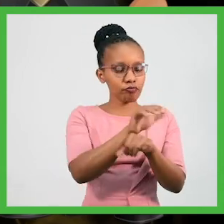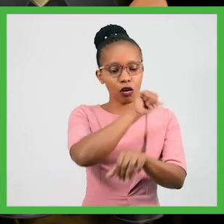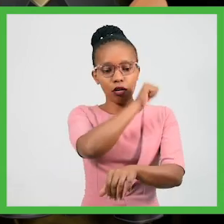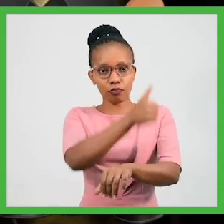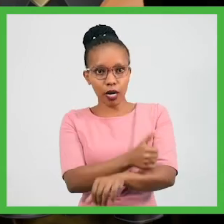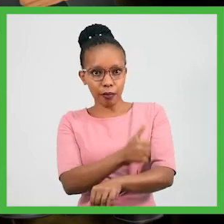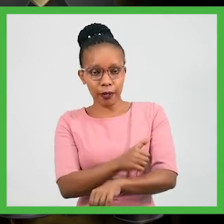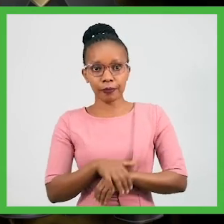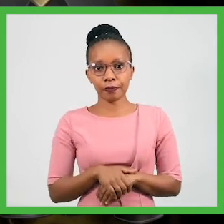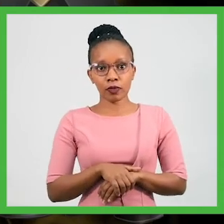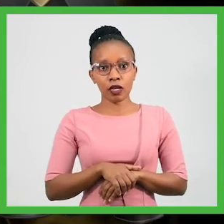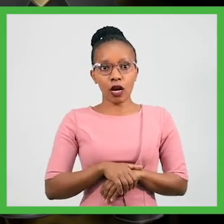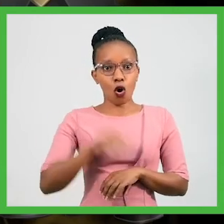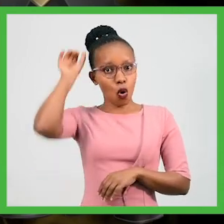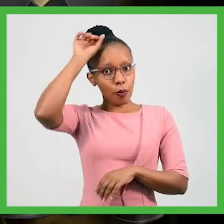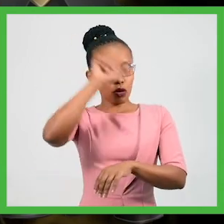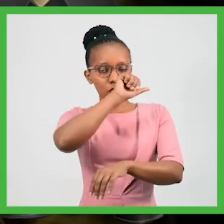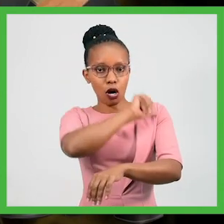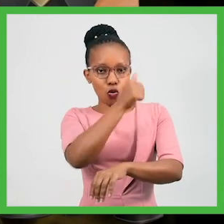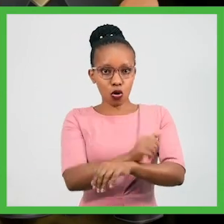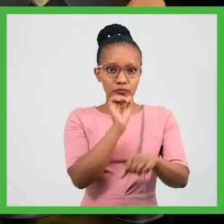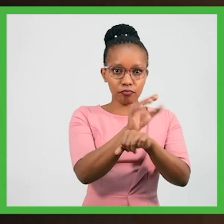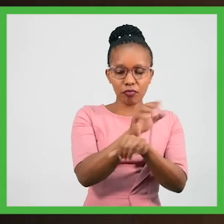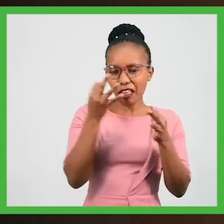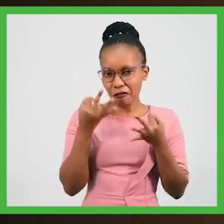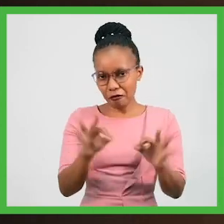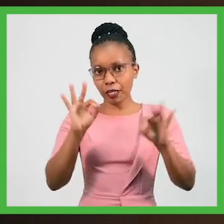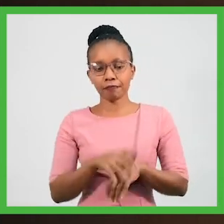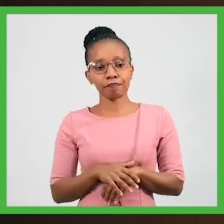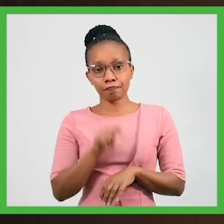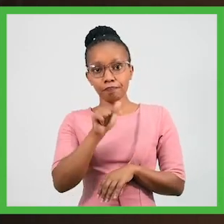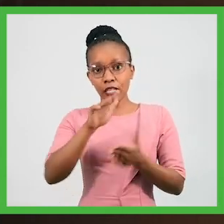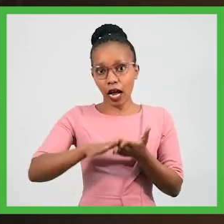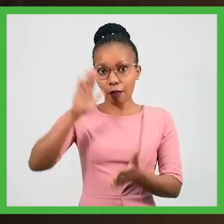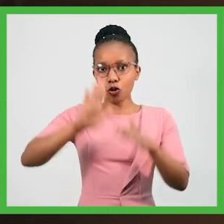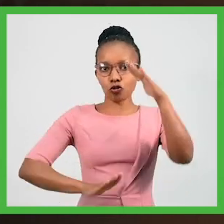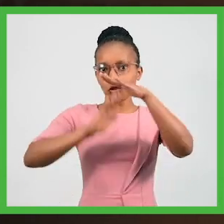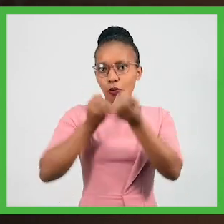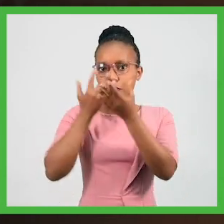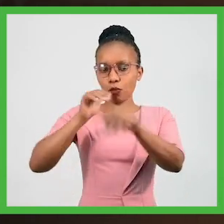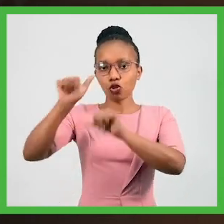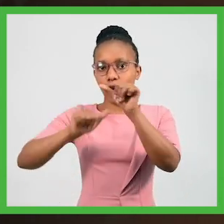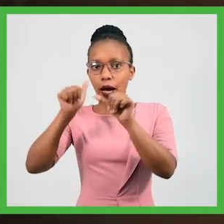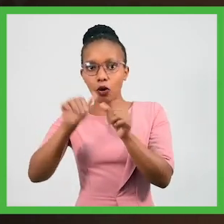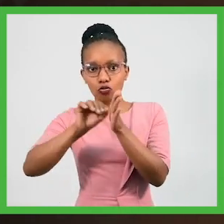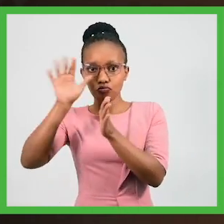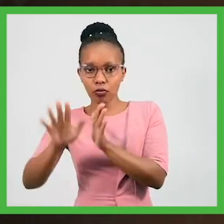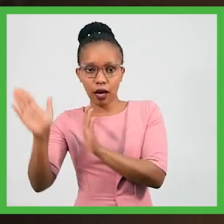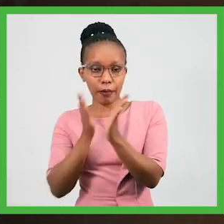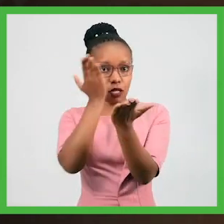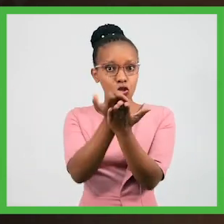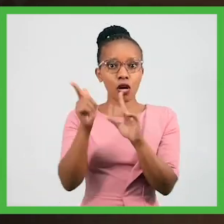authority. Advisory opinions are offered free of charge. For this and other top tips on what is applicable for an exemption